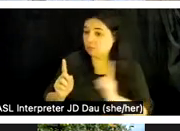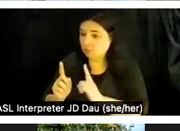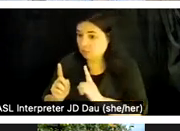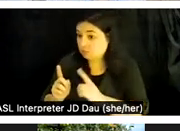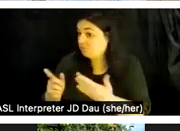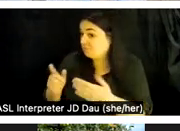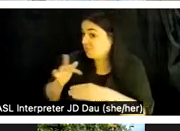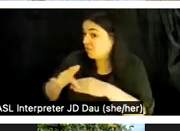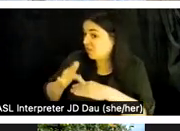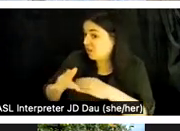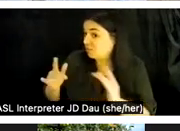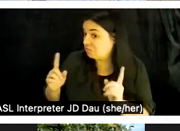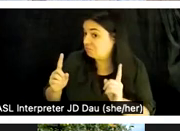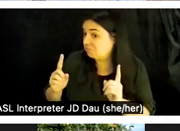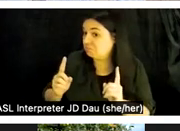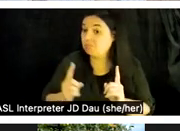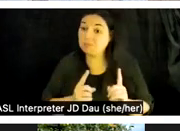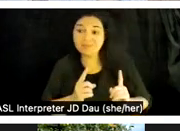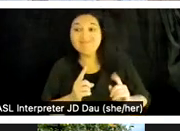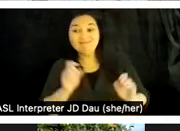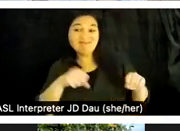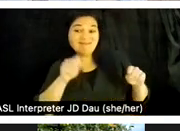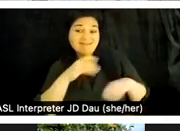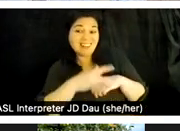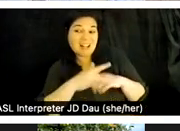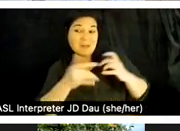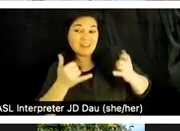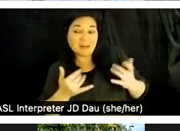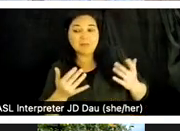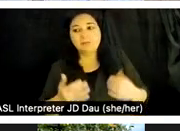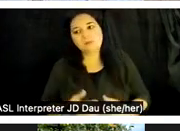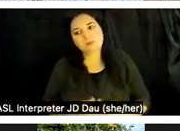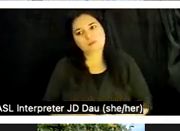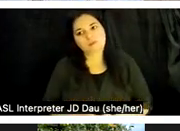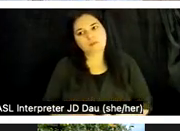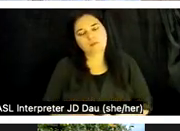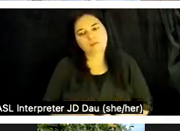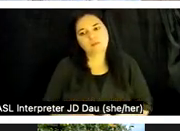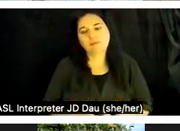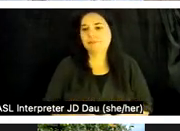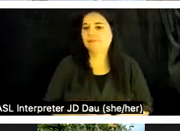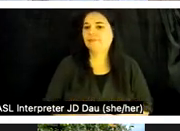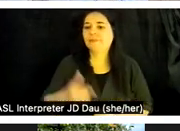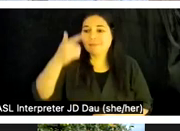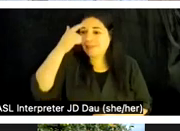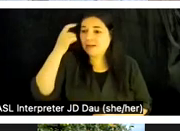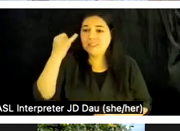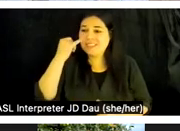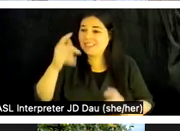make the same contact and see if they come up with the same result. Because when people are treated differently,